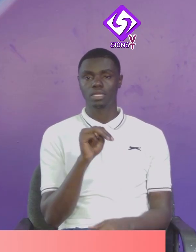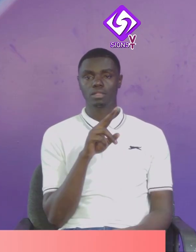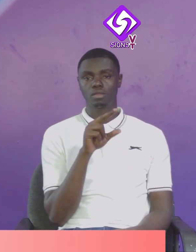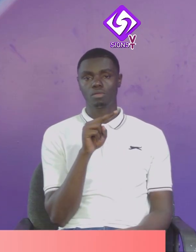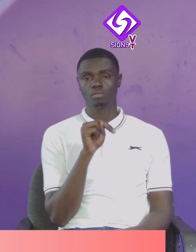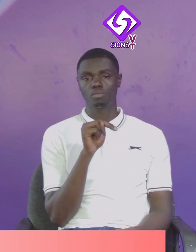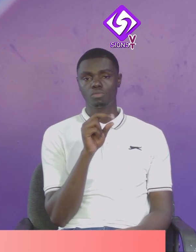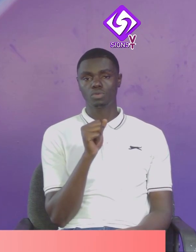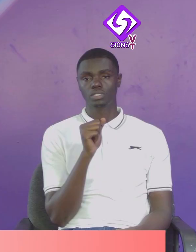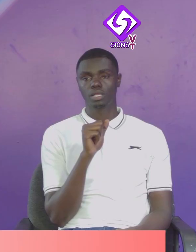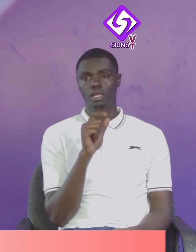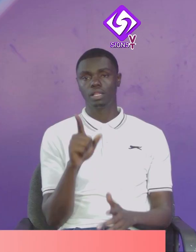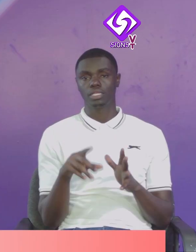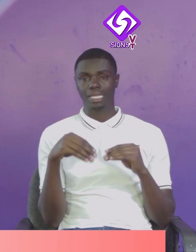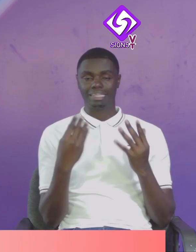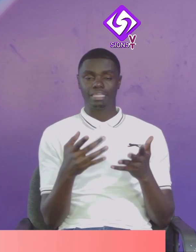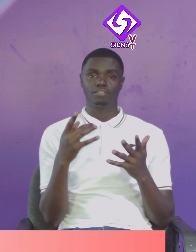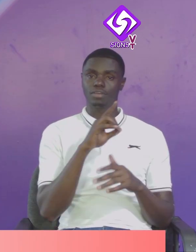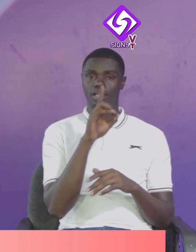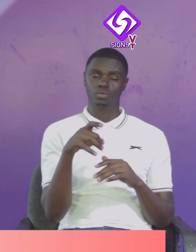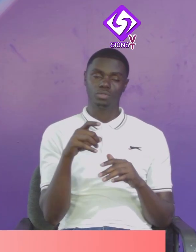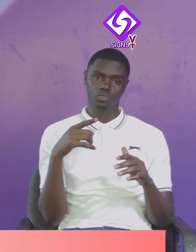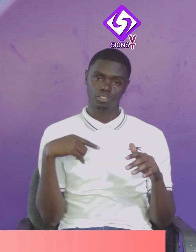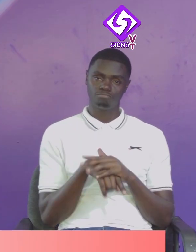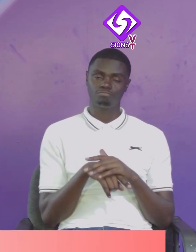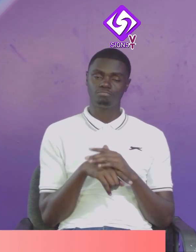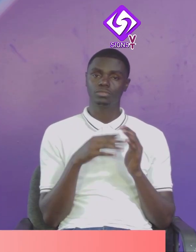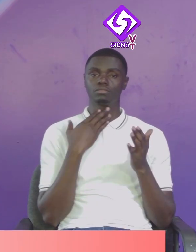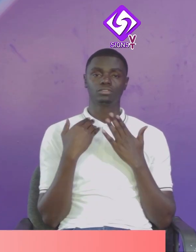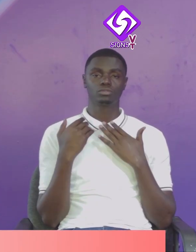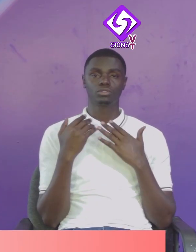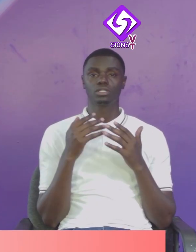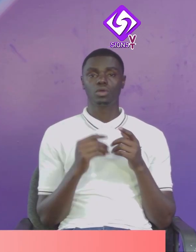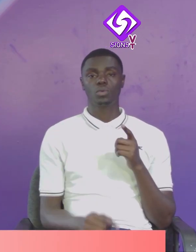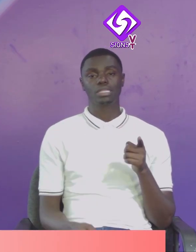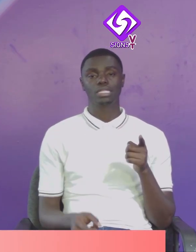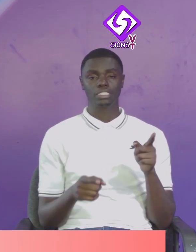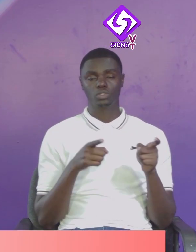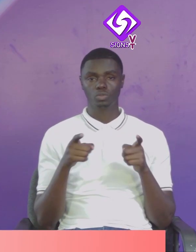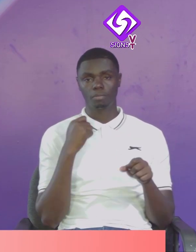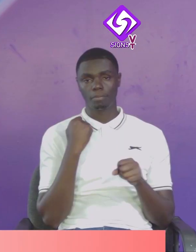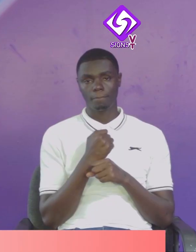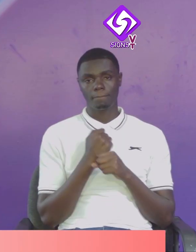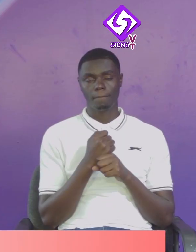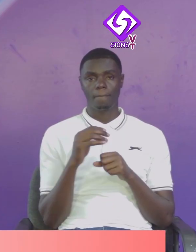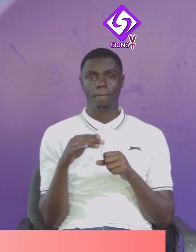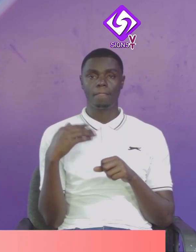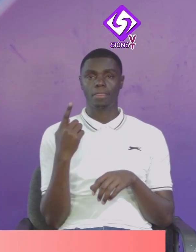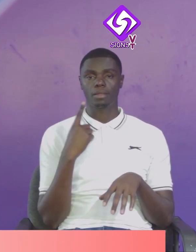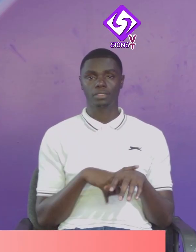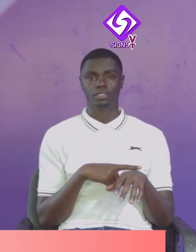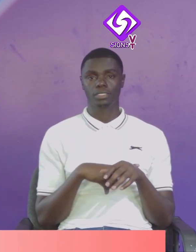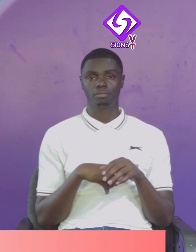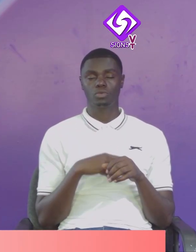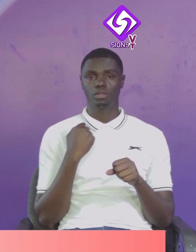later on gave Croatia the desired win. So of course, with this particular dominant performance, next time on, when